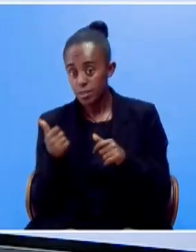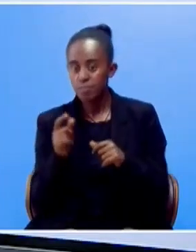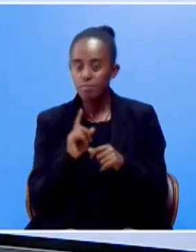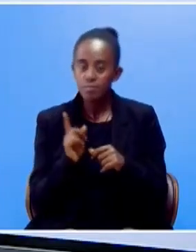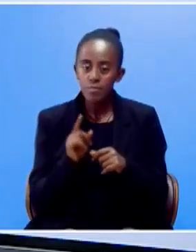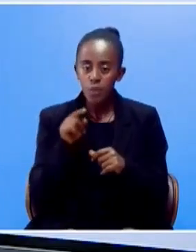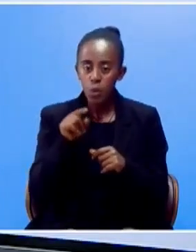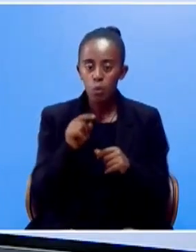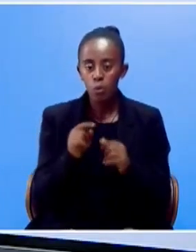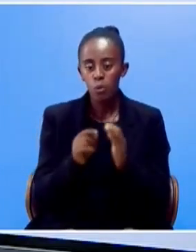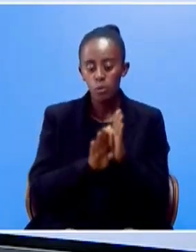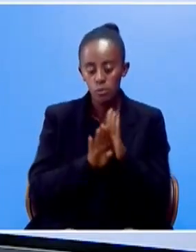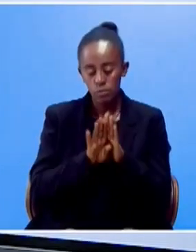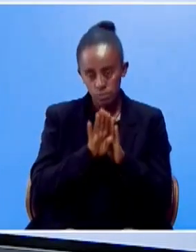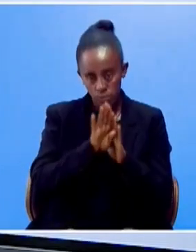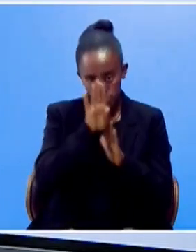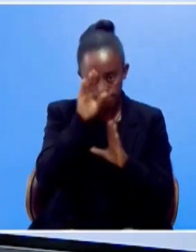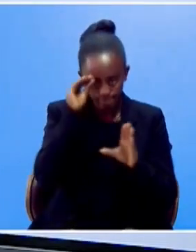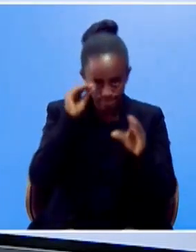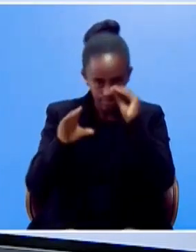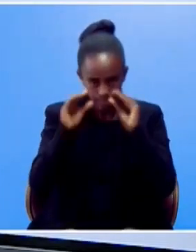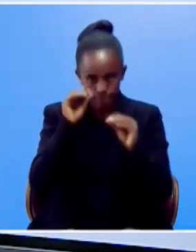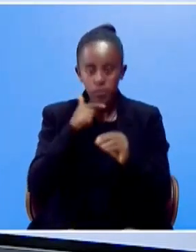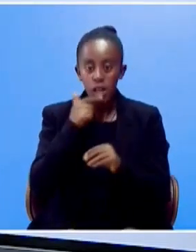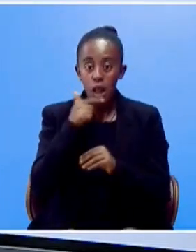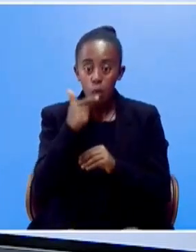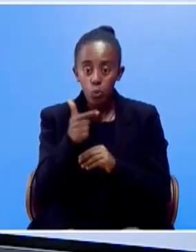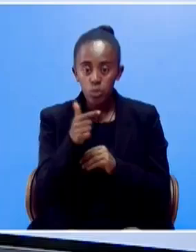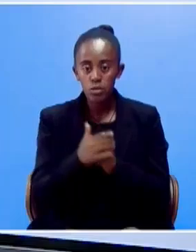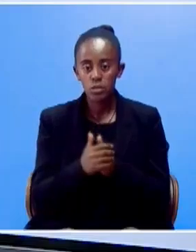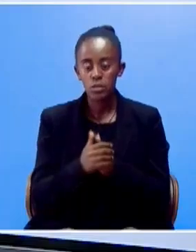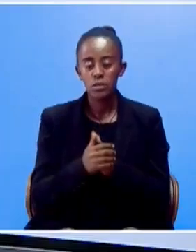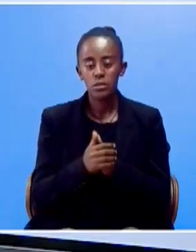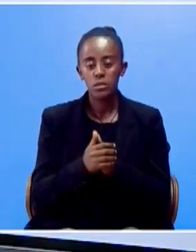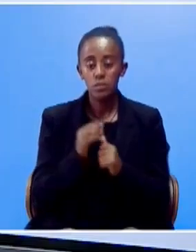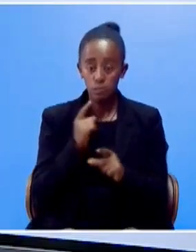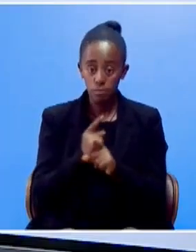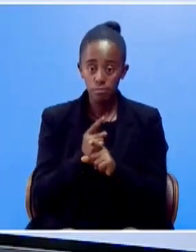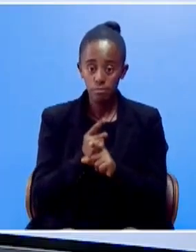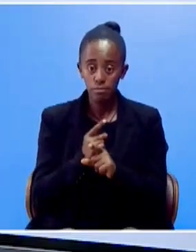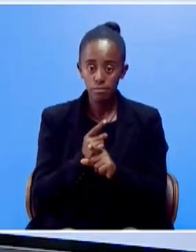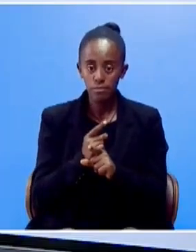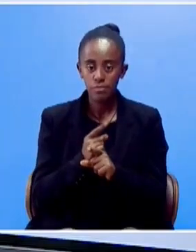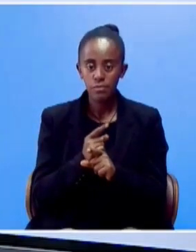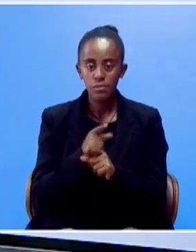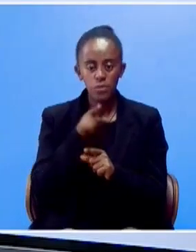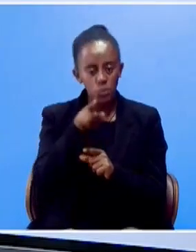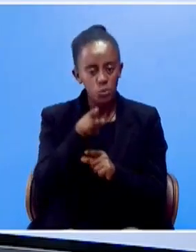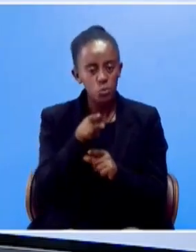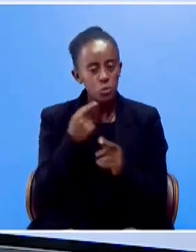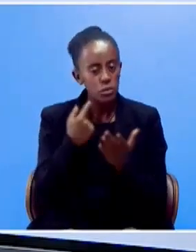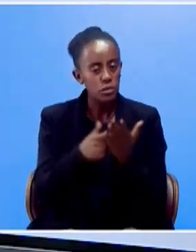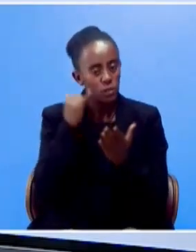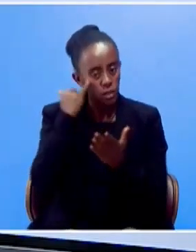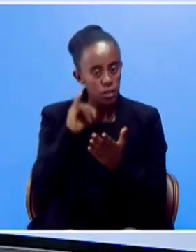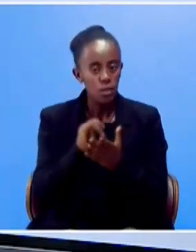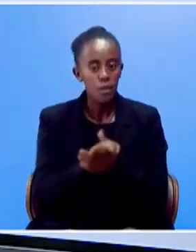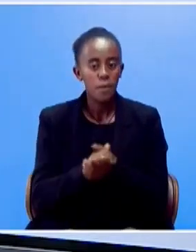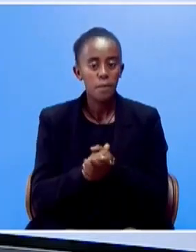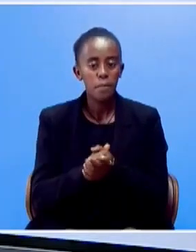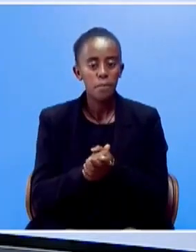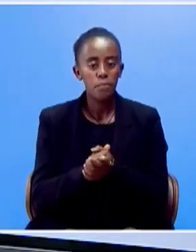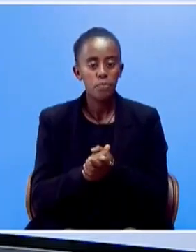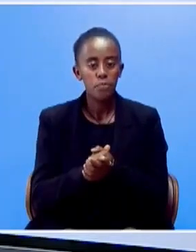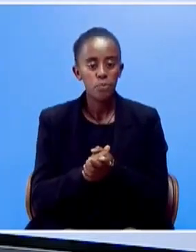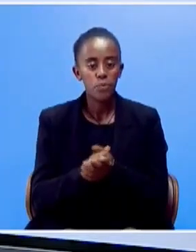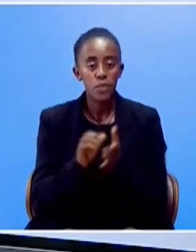you can also develop what? Your language, right? So, what do you think we should say for this one?